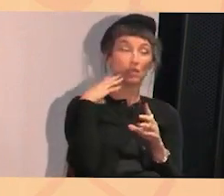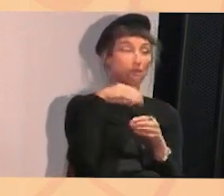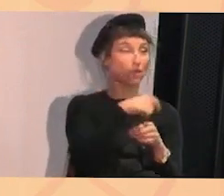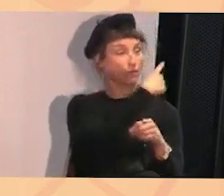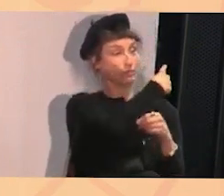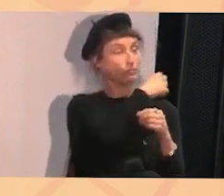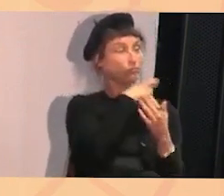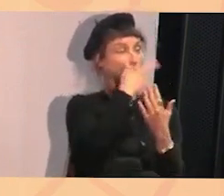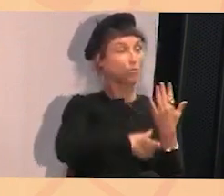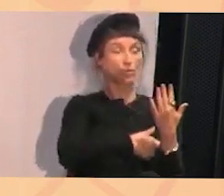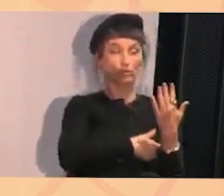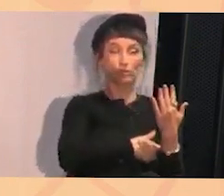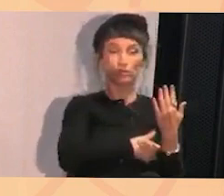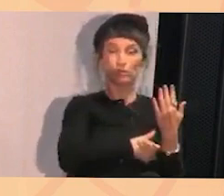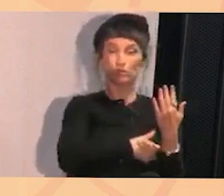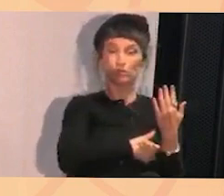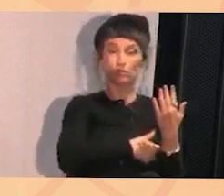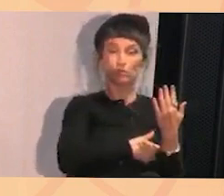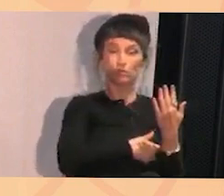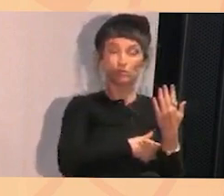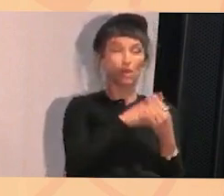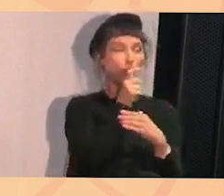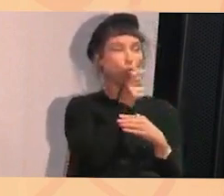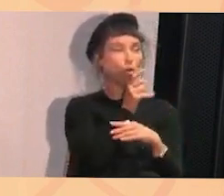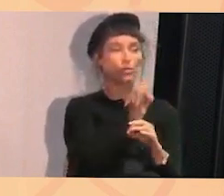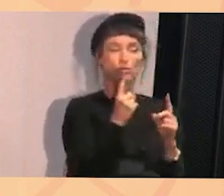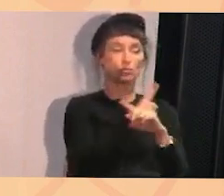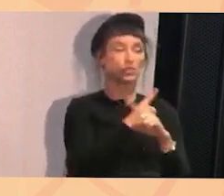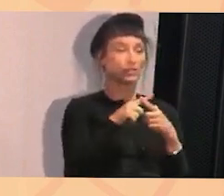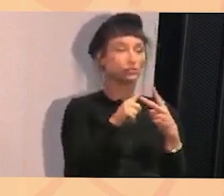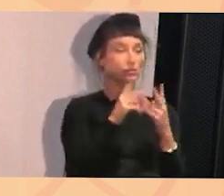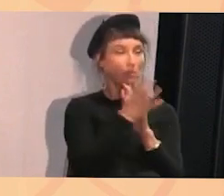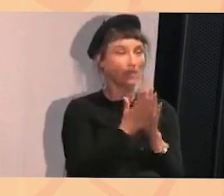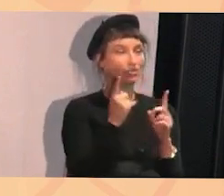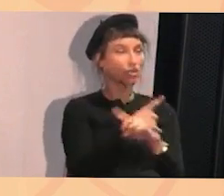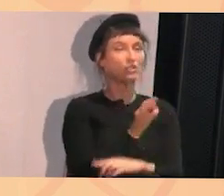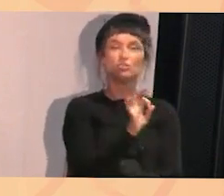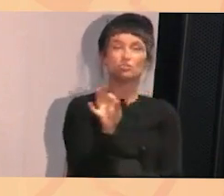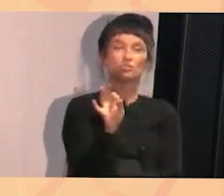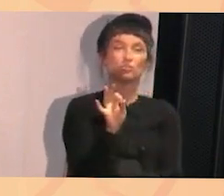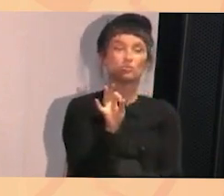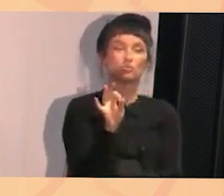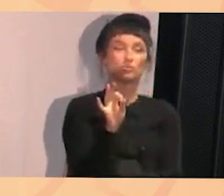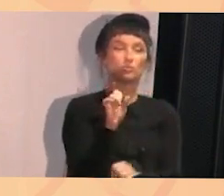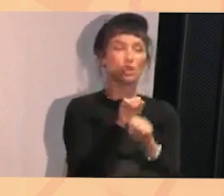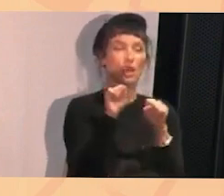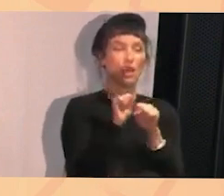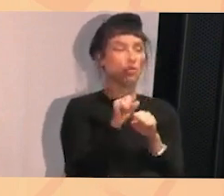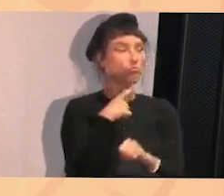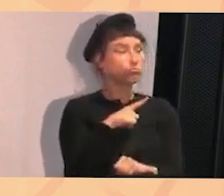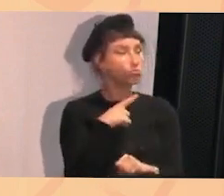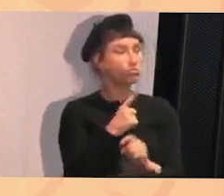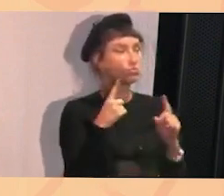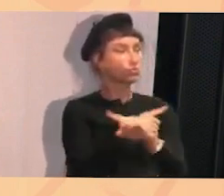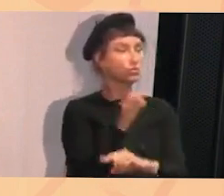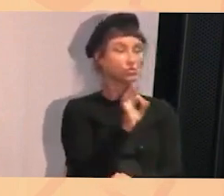report. Our words haven't changed, our meaning hasn't changed, our intention hasn't changed. We're